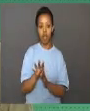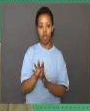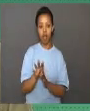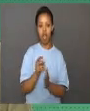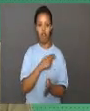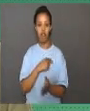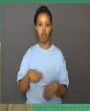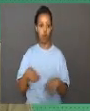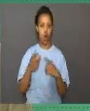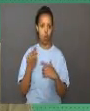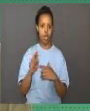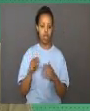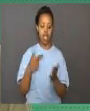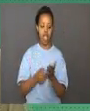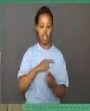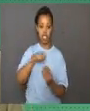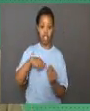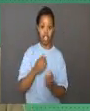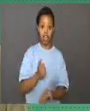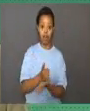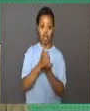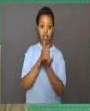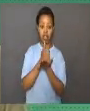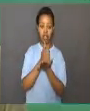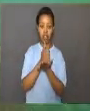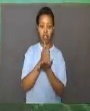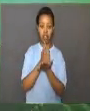for helping these cycles progress.